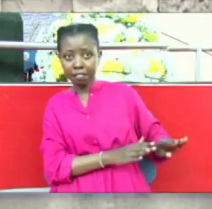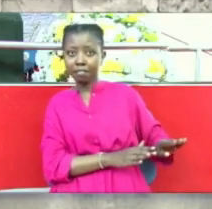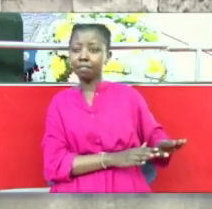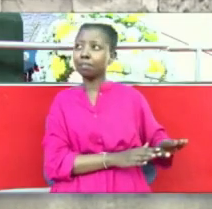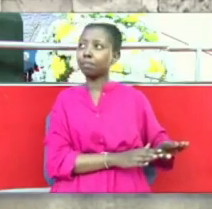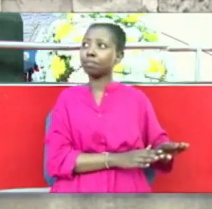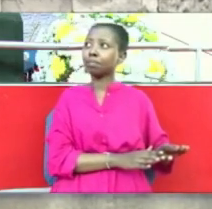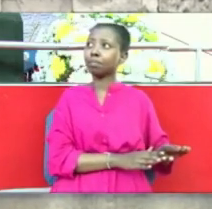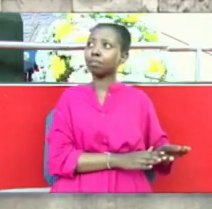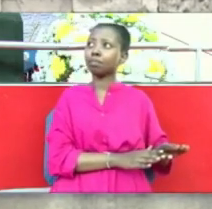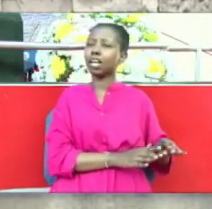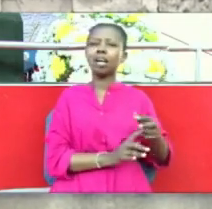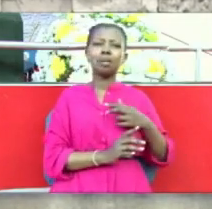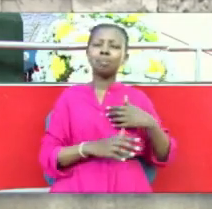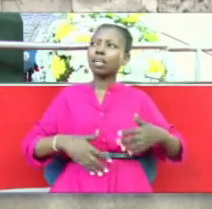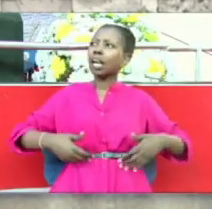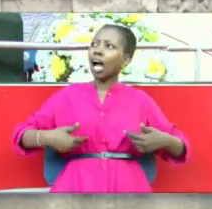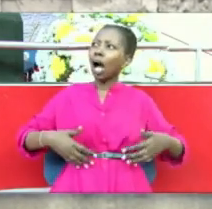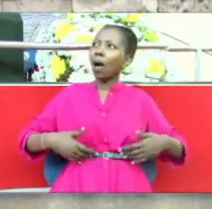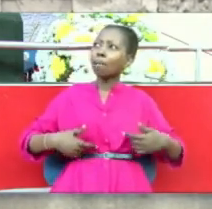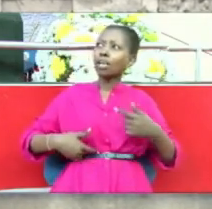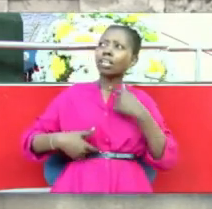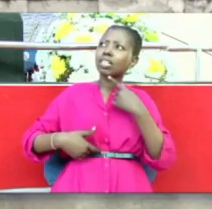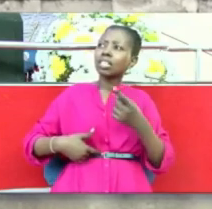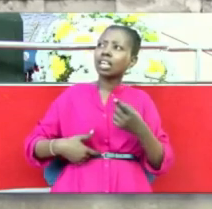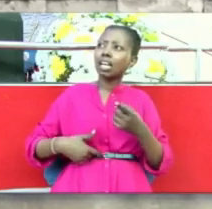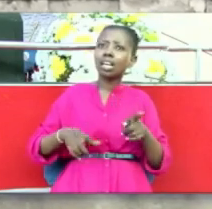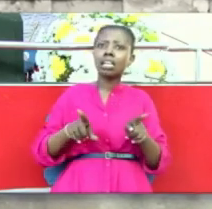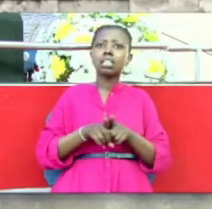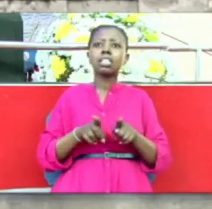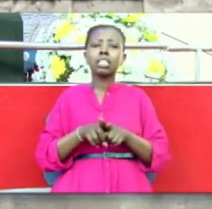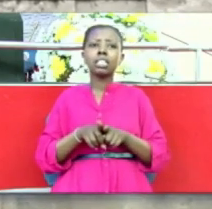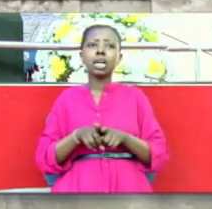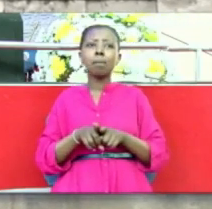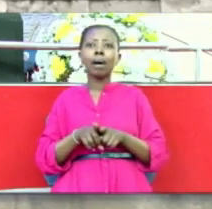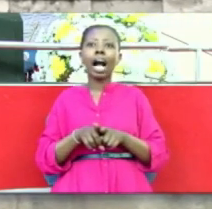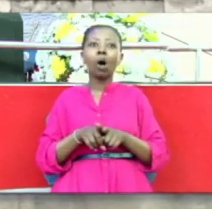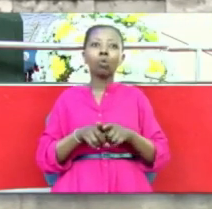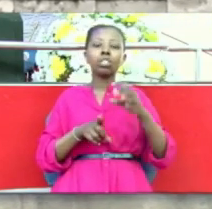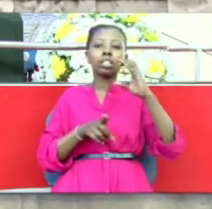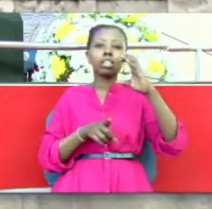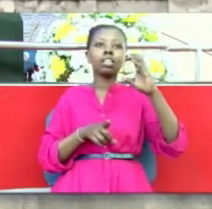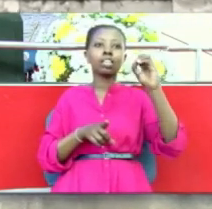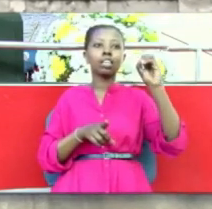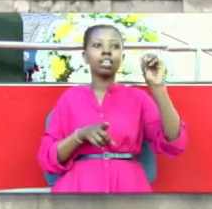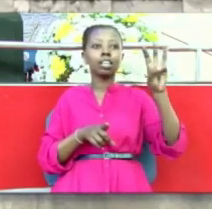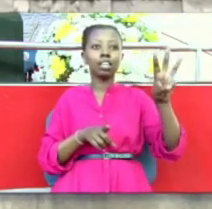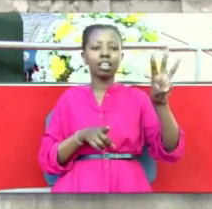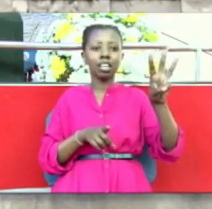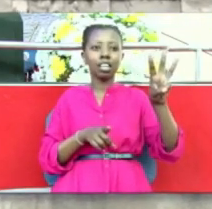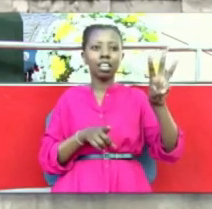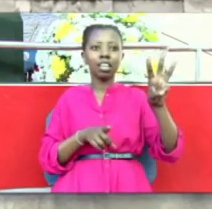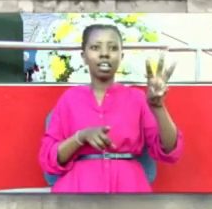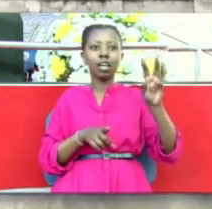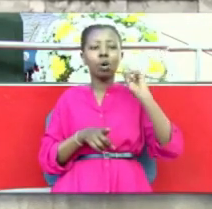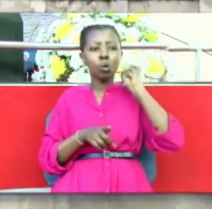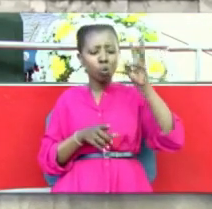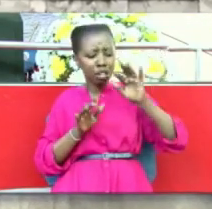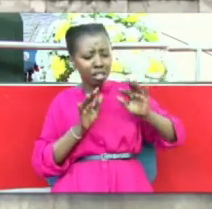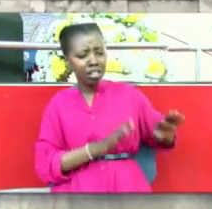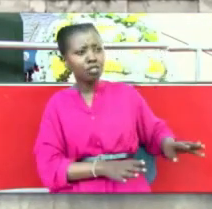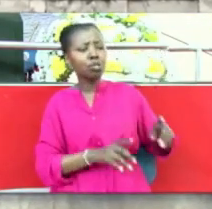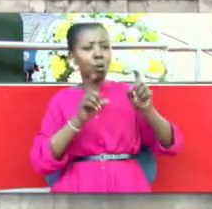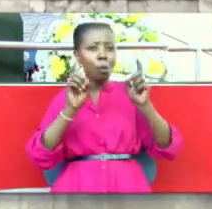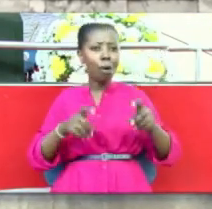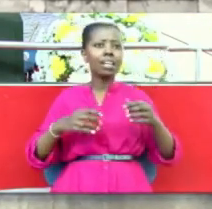Na huyo ananifurahisha sana anasema ng'ombe zako za grade utawacha. So there must be a time of leaving. Or tell